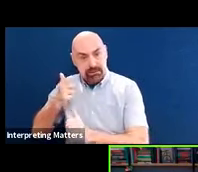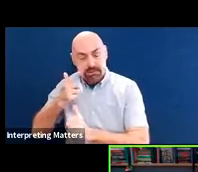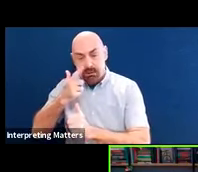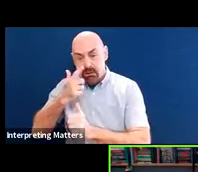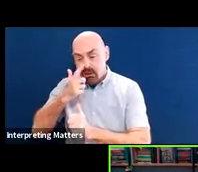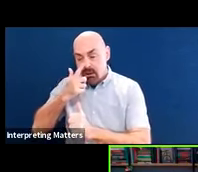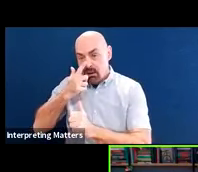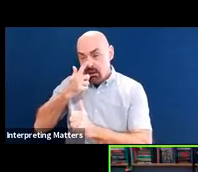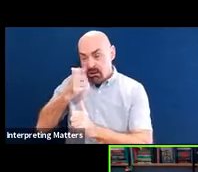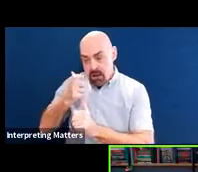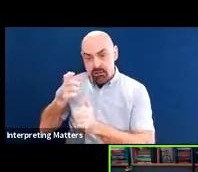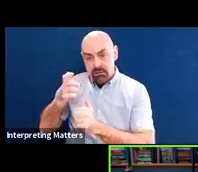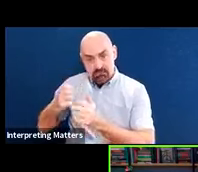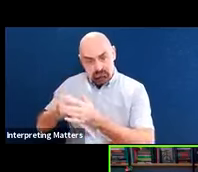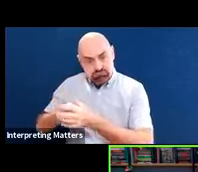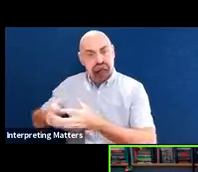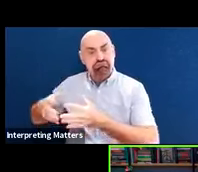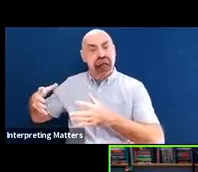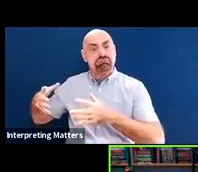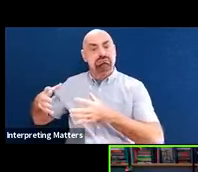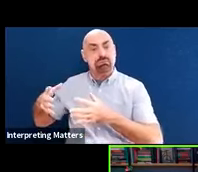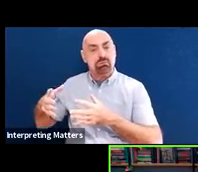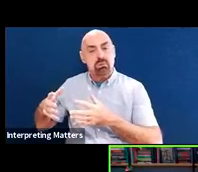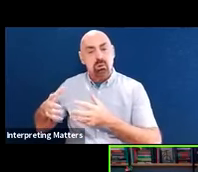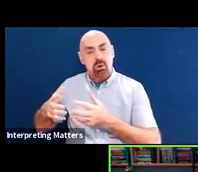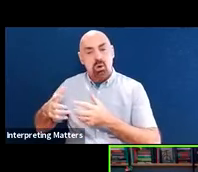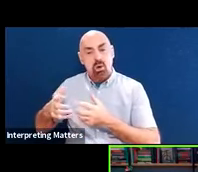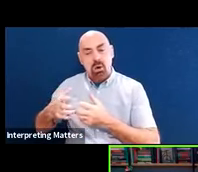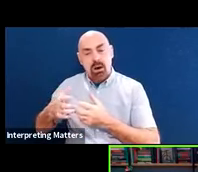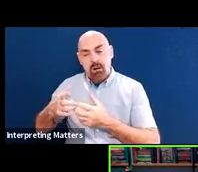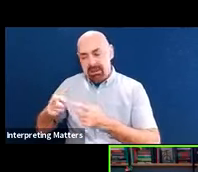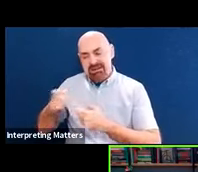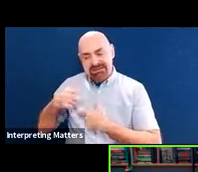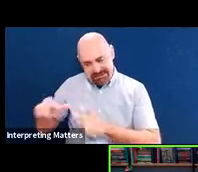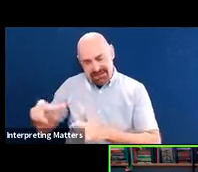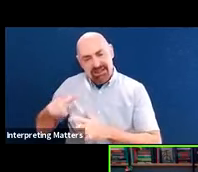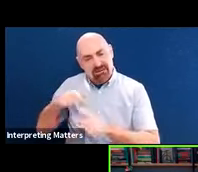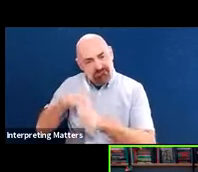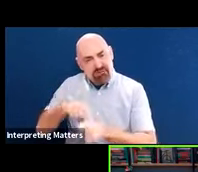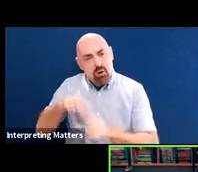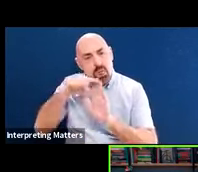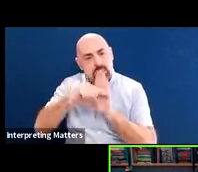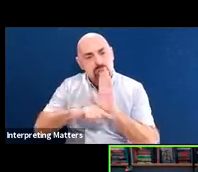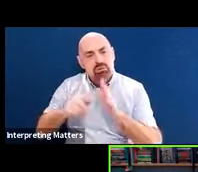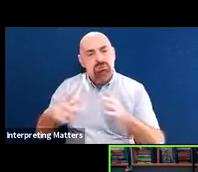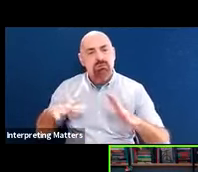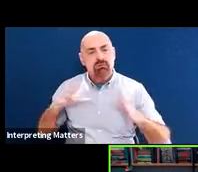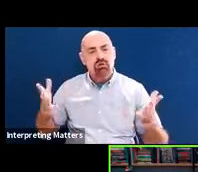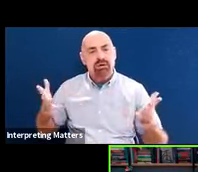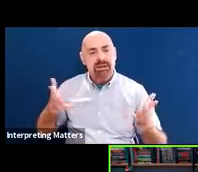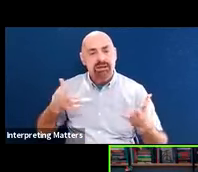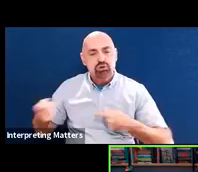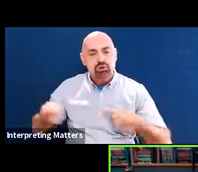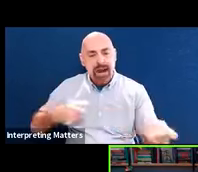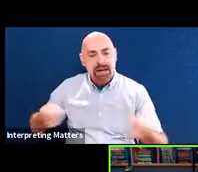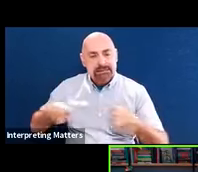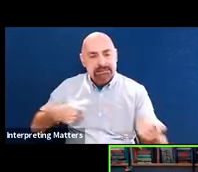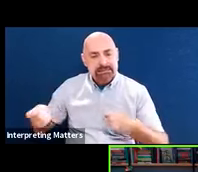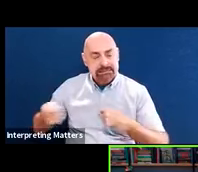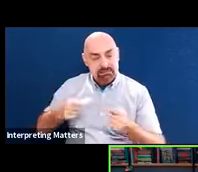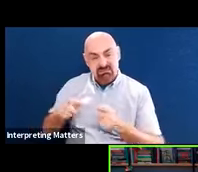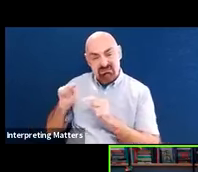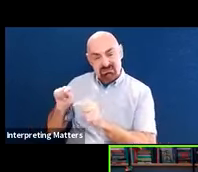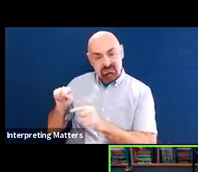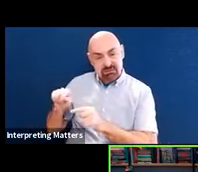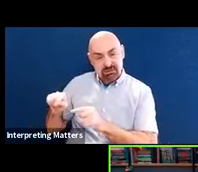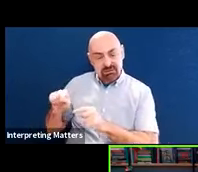without infringing upon, I don't know, commitments to free trade, for instance, or they could unbundle large projects into smaller components, especially